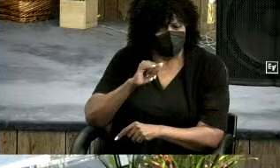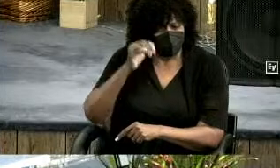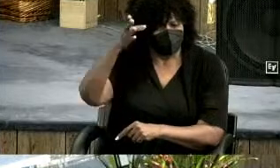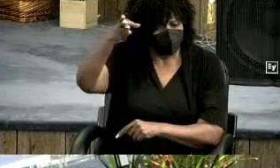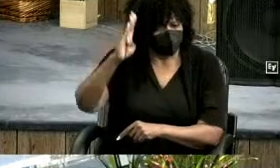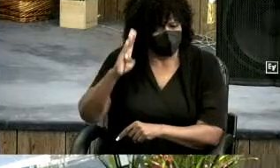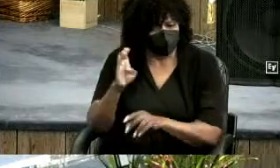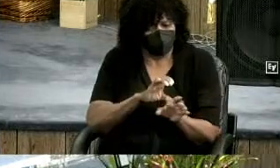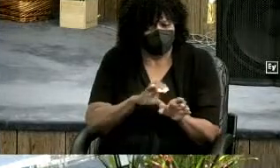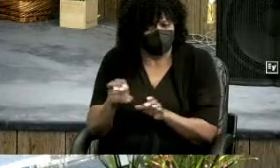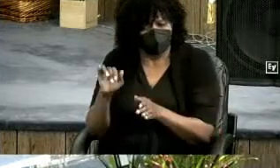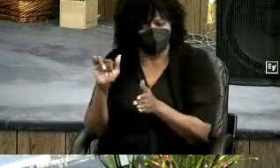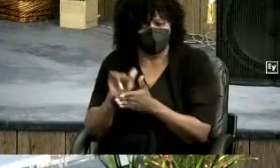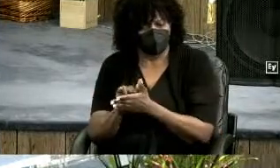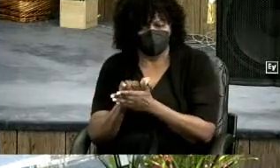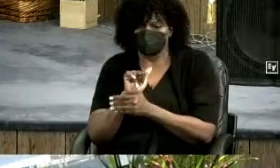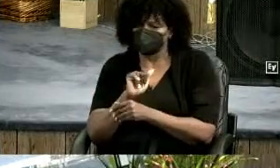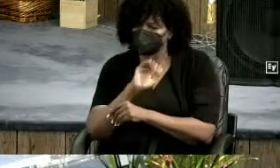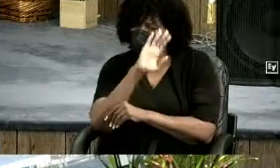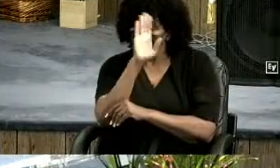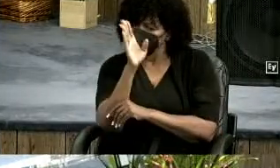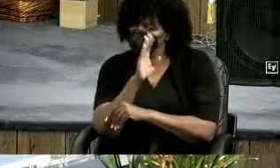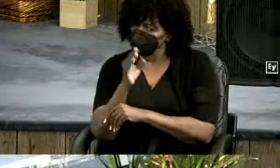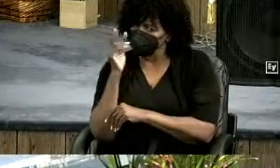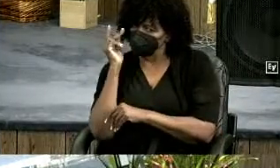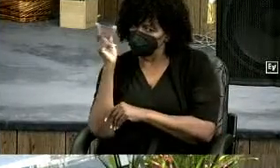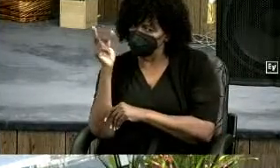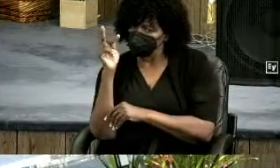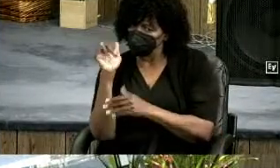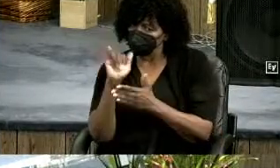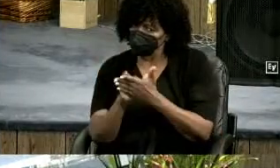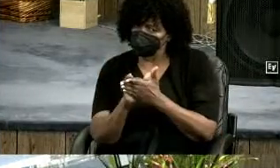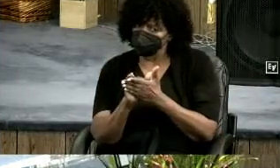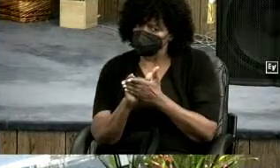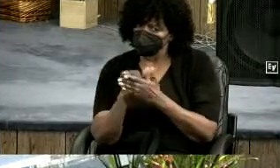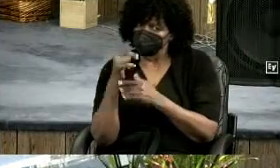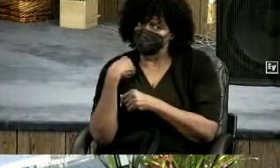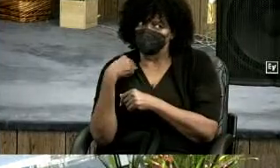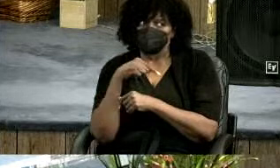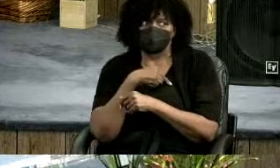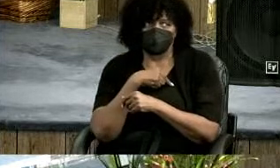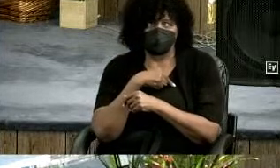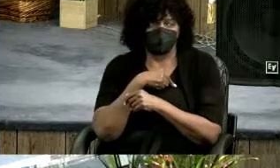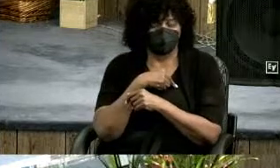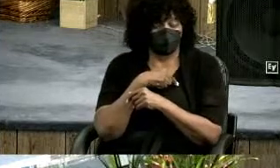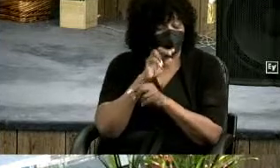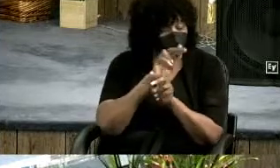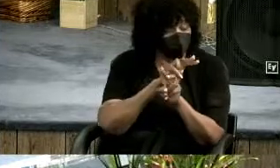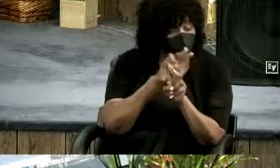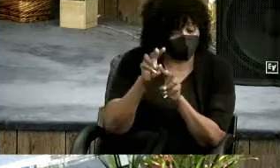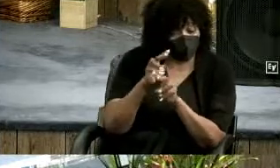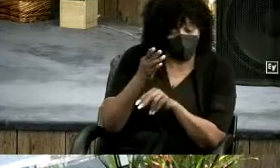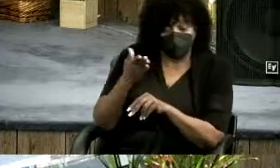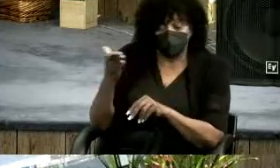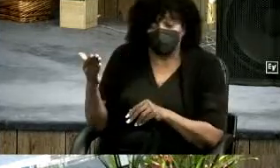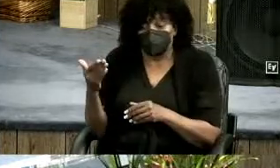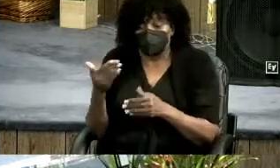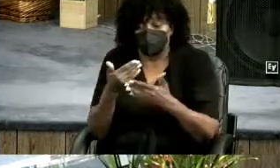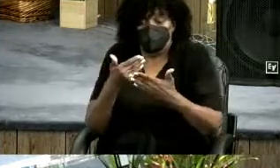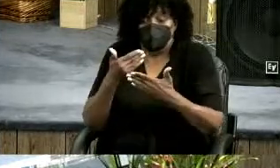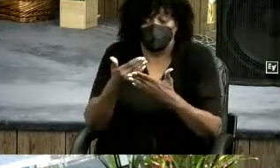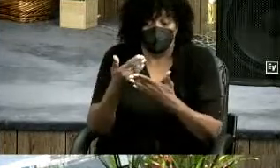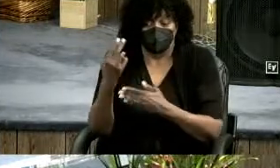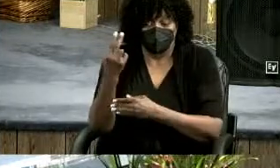he is, because we haven't seen that. All we've seen are restrictions and things that have been put in front